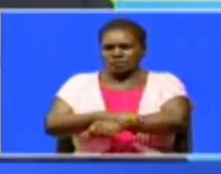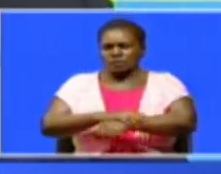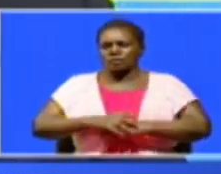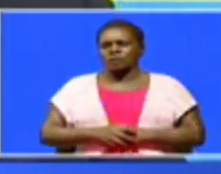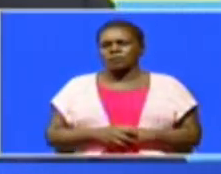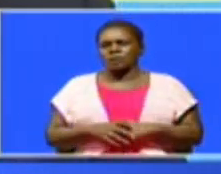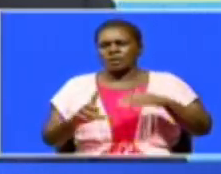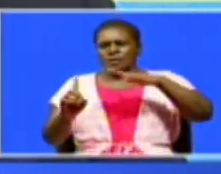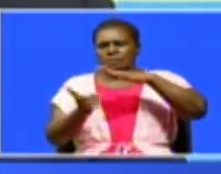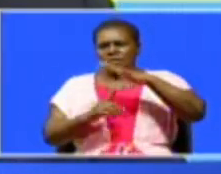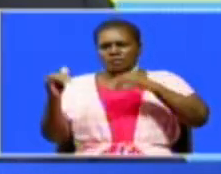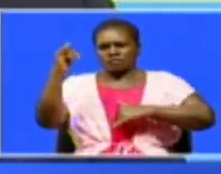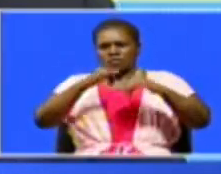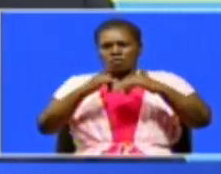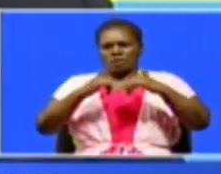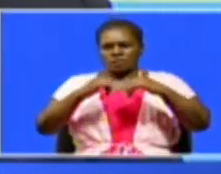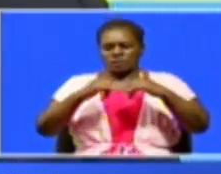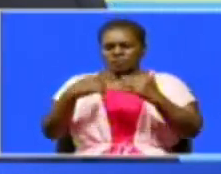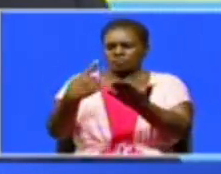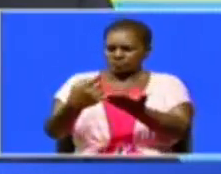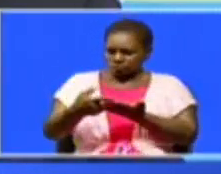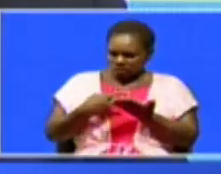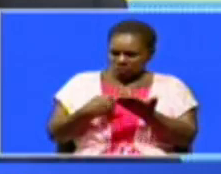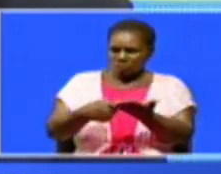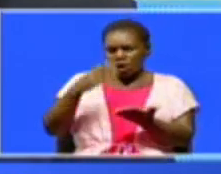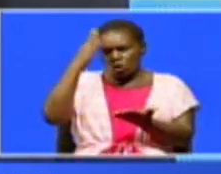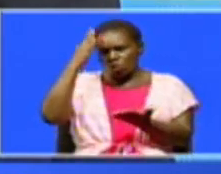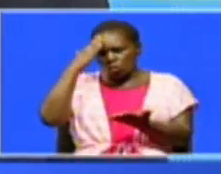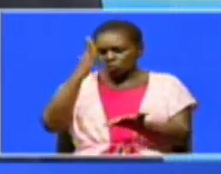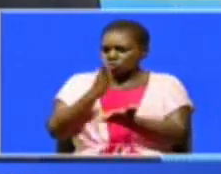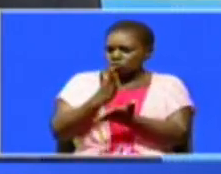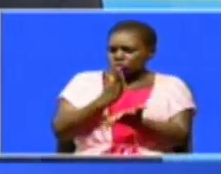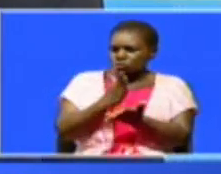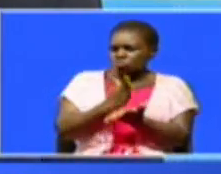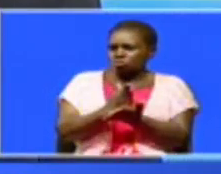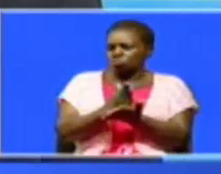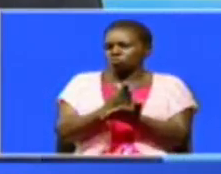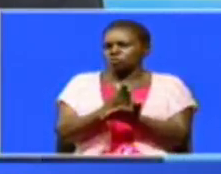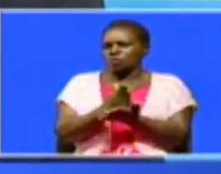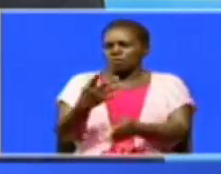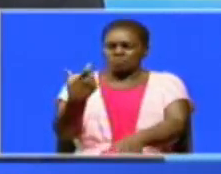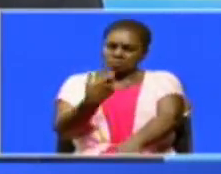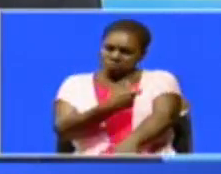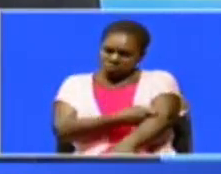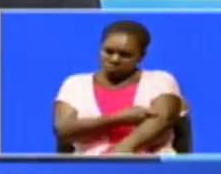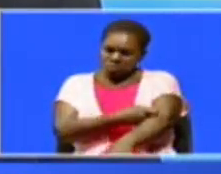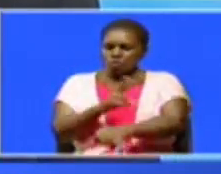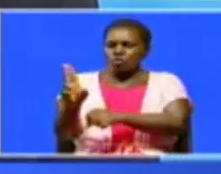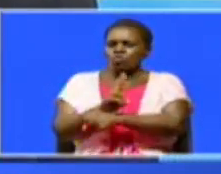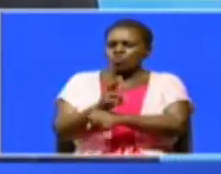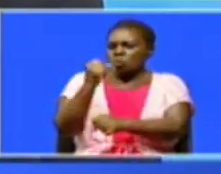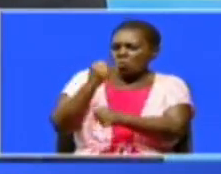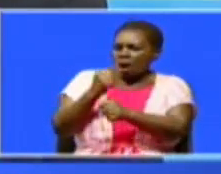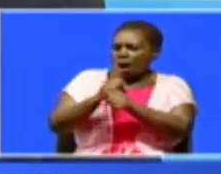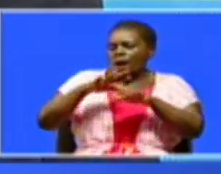The Minister of Foreign Affairs shall engage to find out, you know, what exactly what vaccine has been deployed, is it